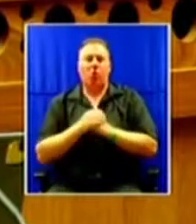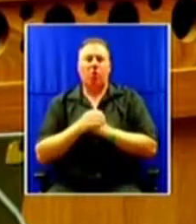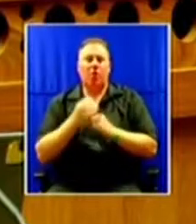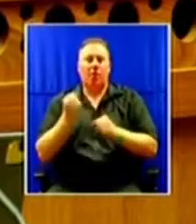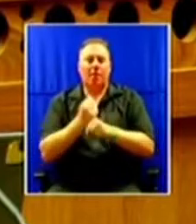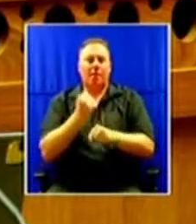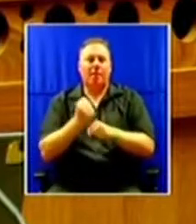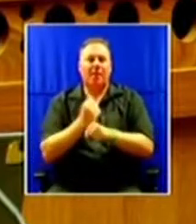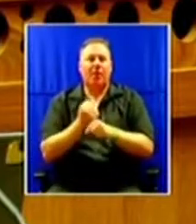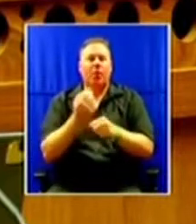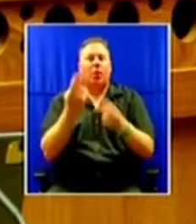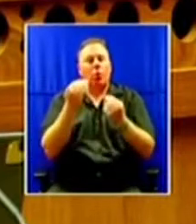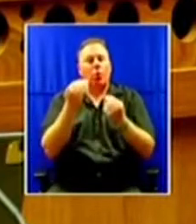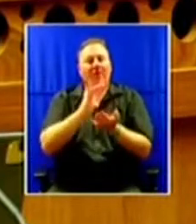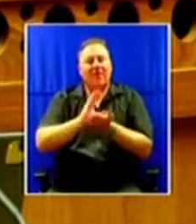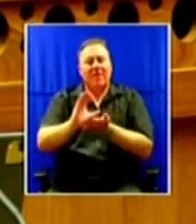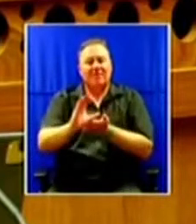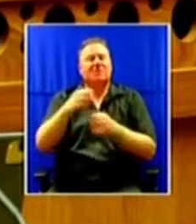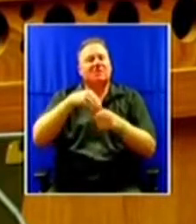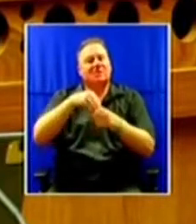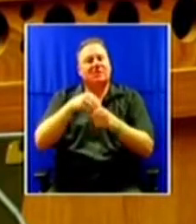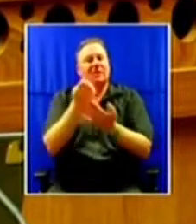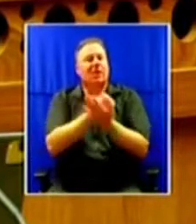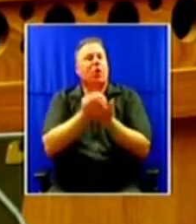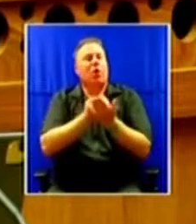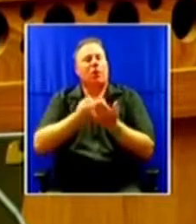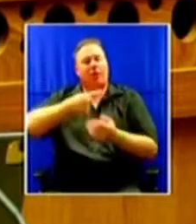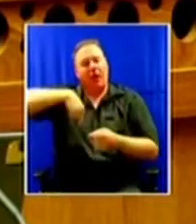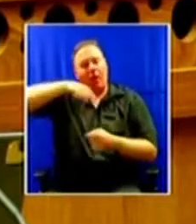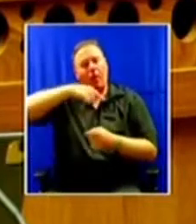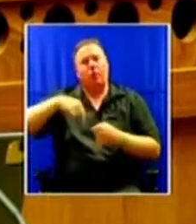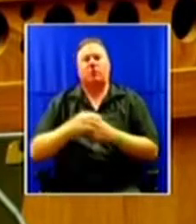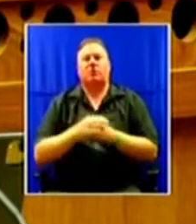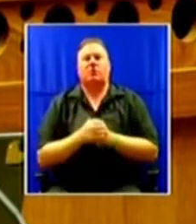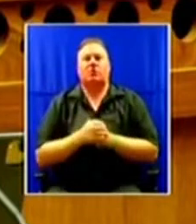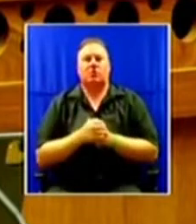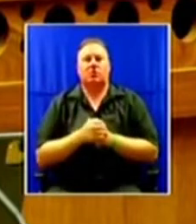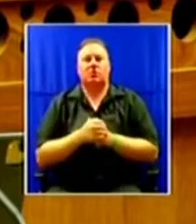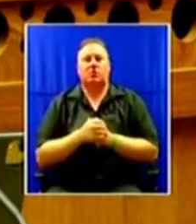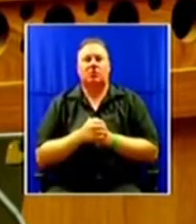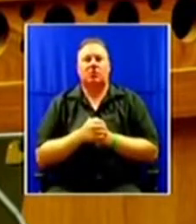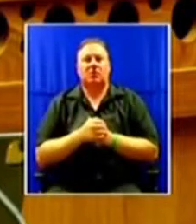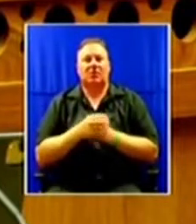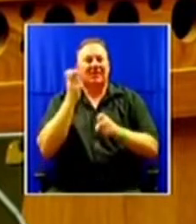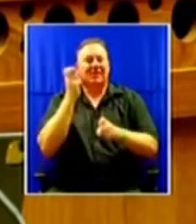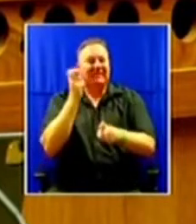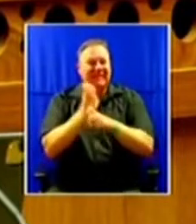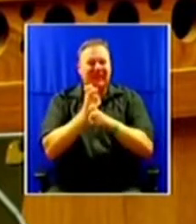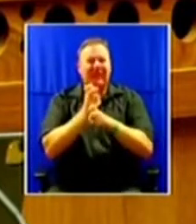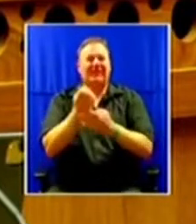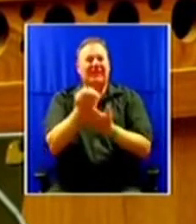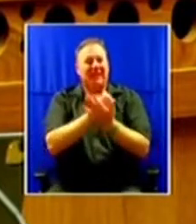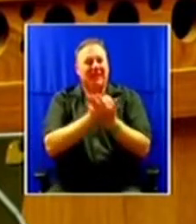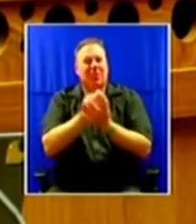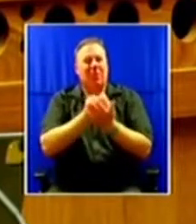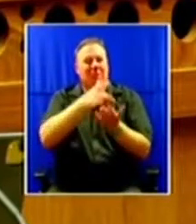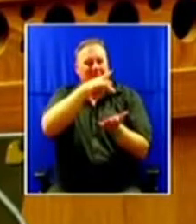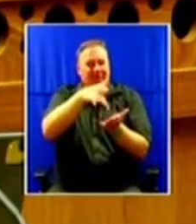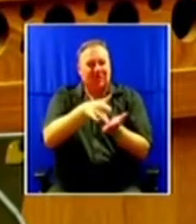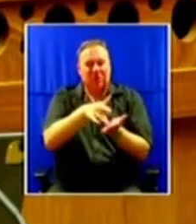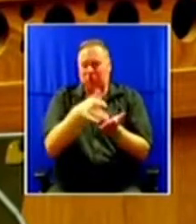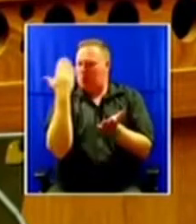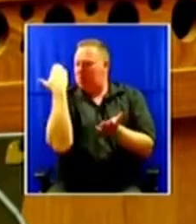new investment into our economy. Even under the difficult economic circumstances,